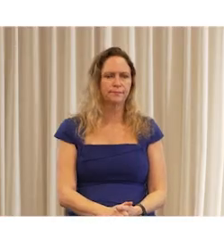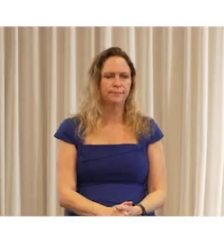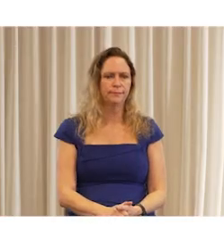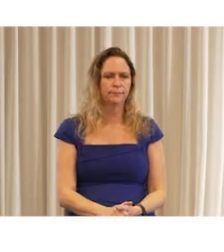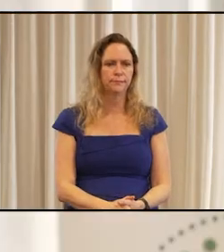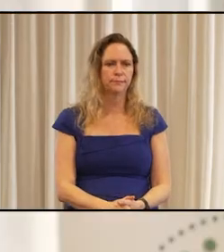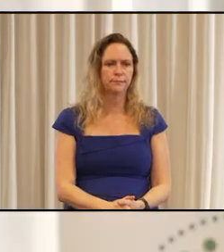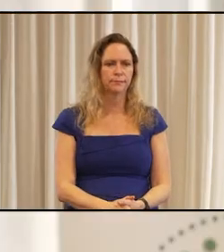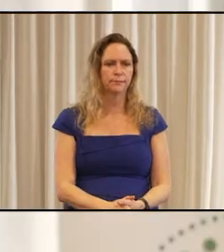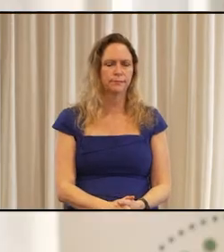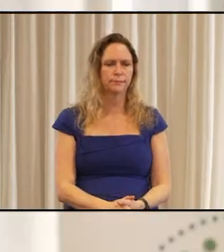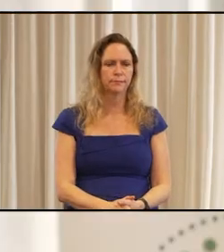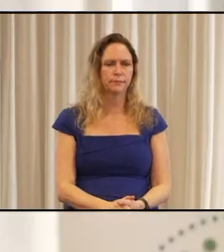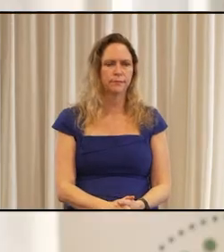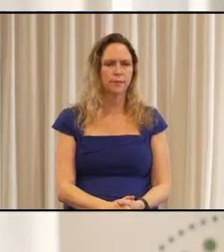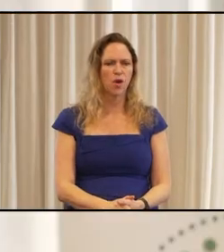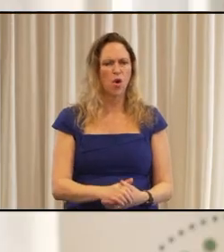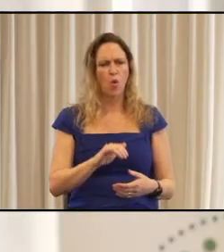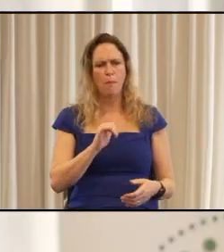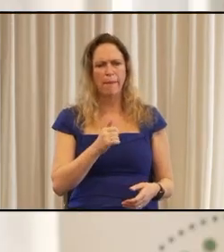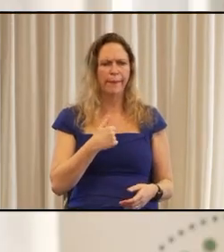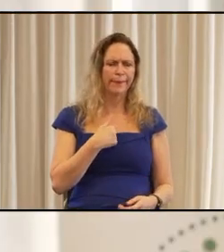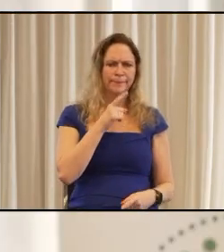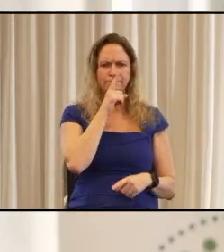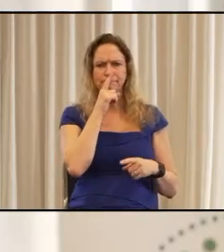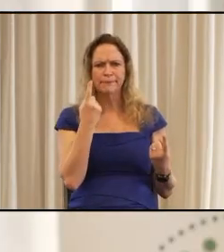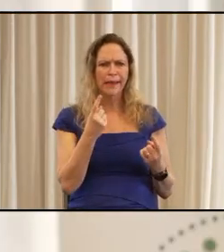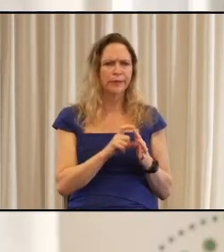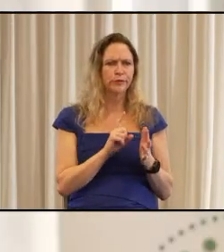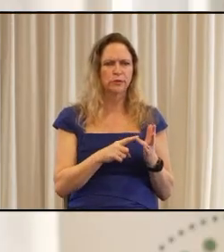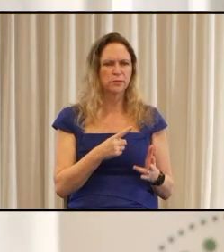that we don't necessarily have the answers or the ways to make this happen.